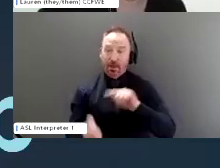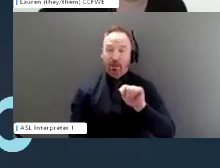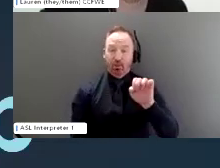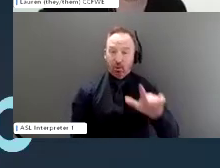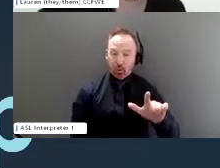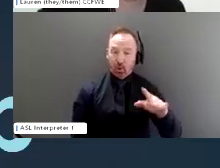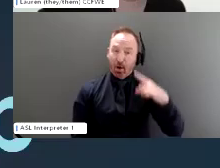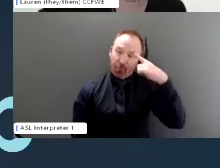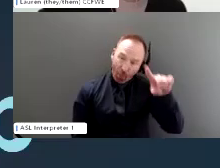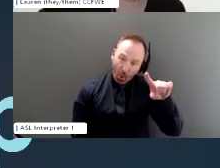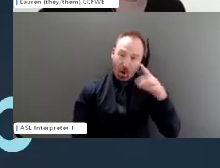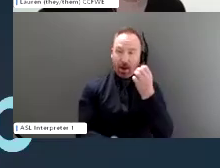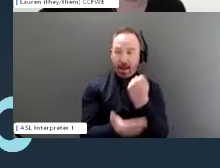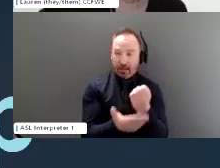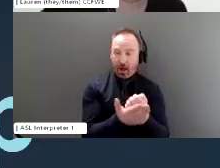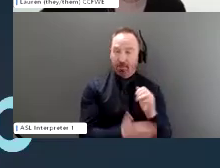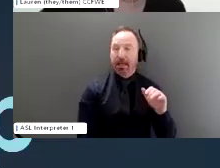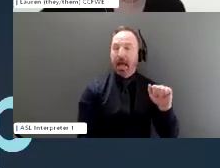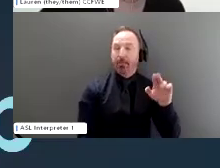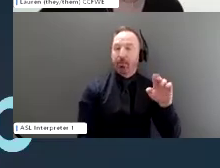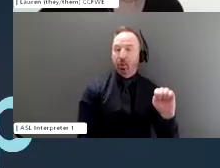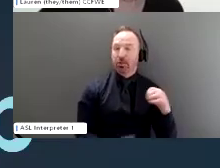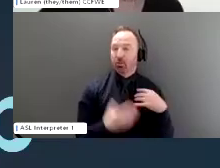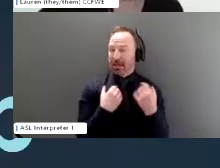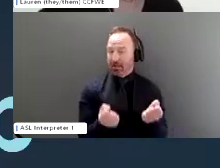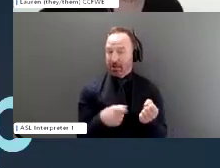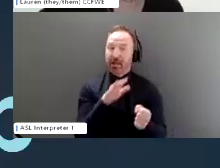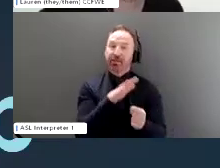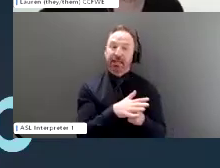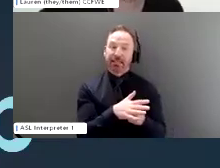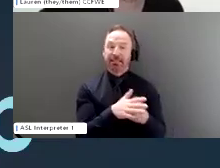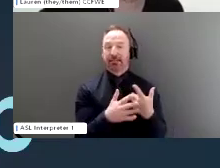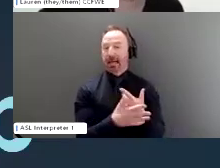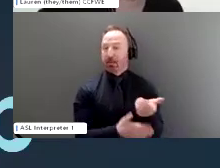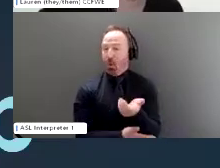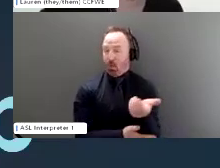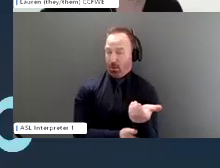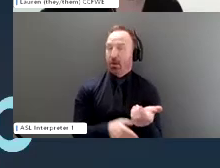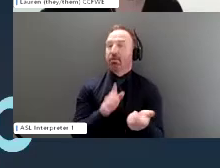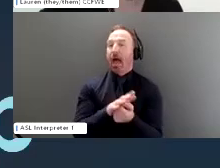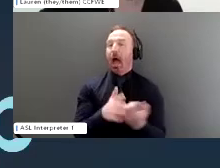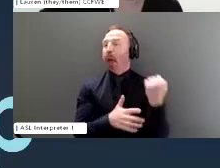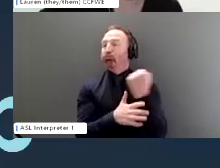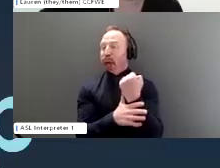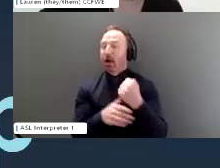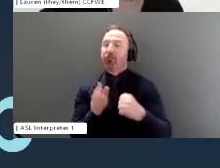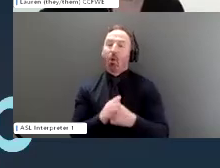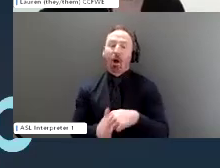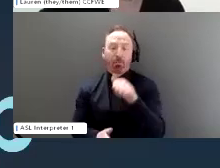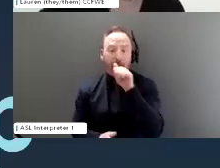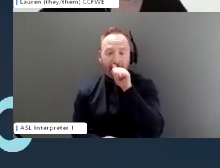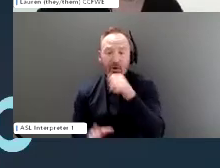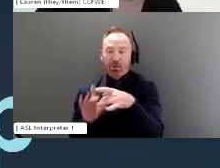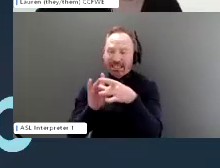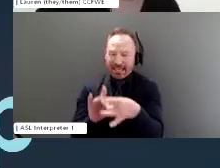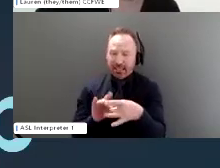it's a trauma-informed web and mobile app that prioritizes security and privacy for survivors of gender-based violence. So